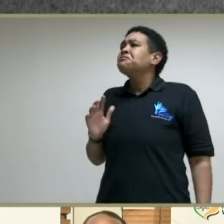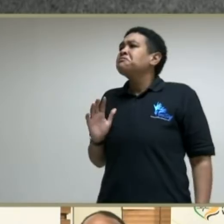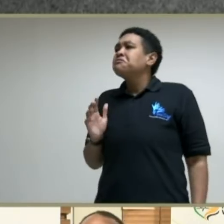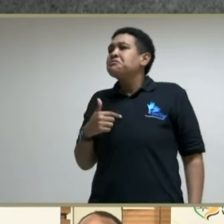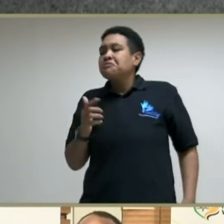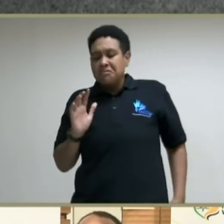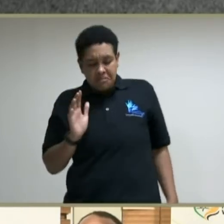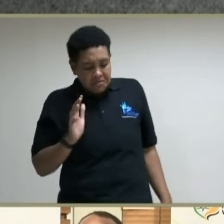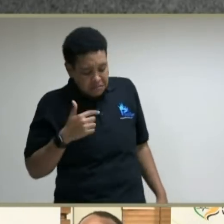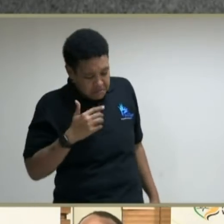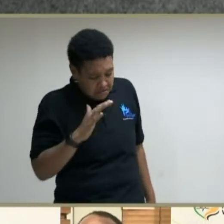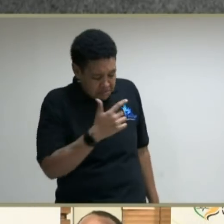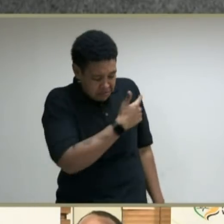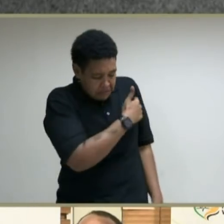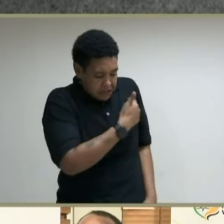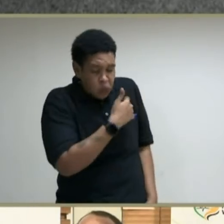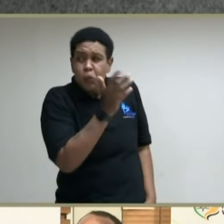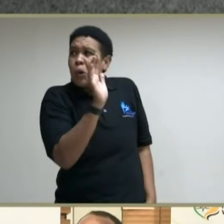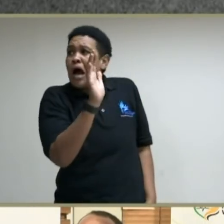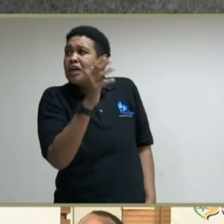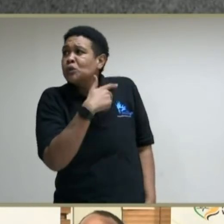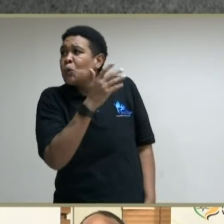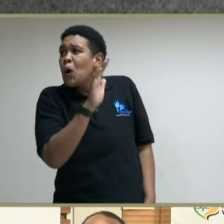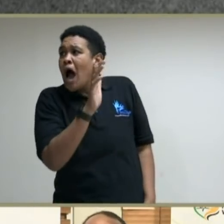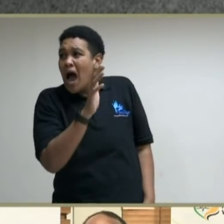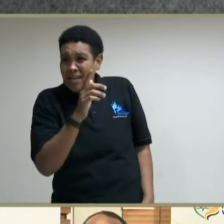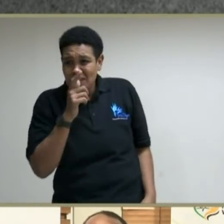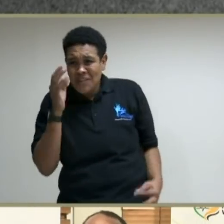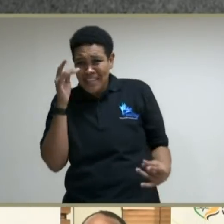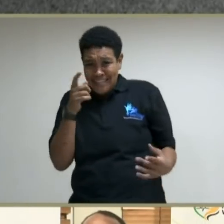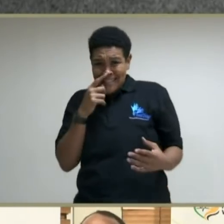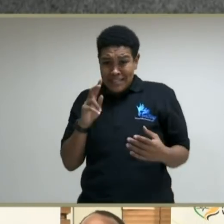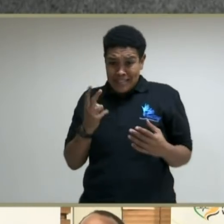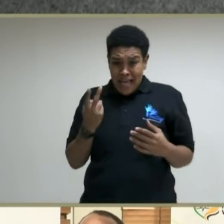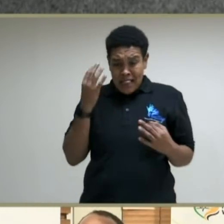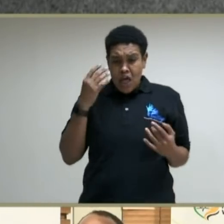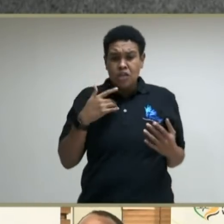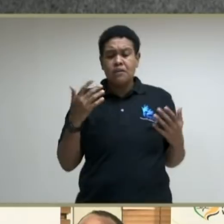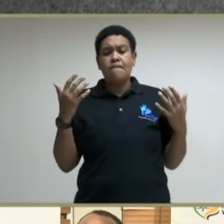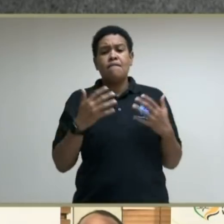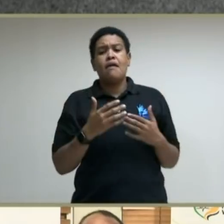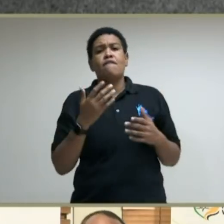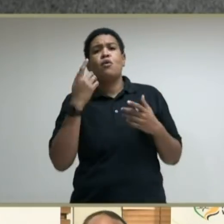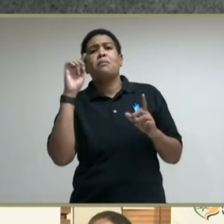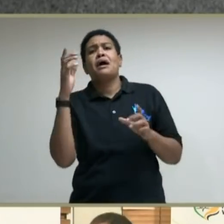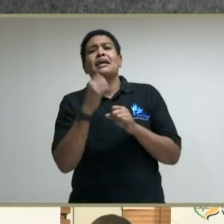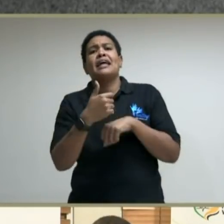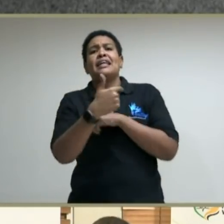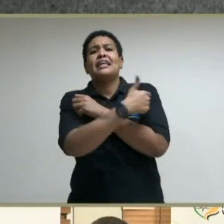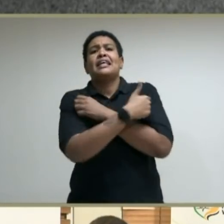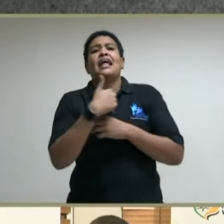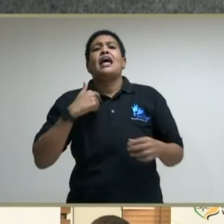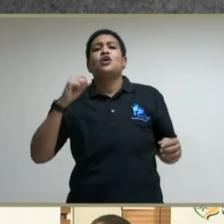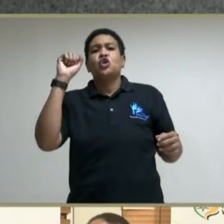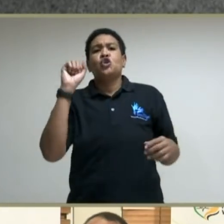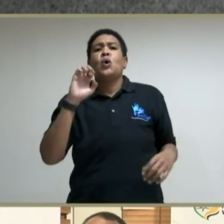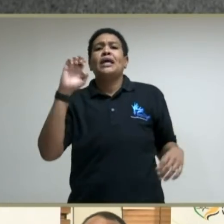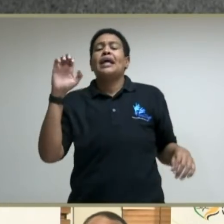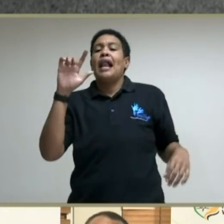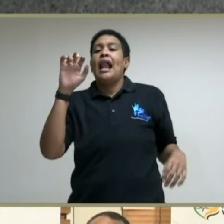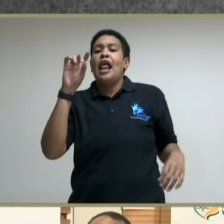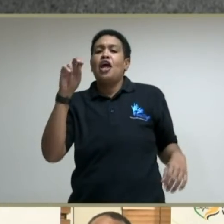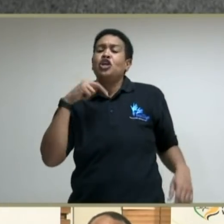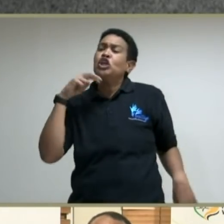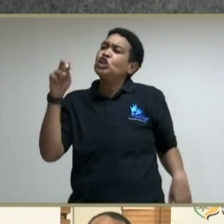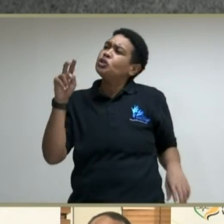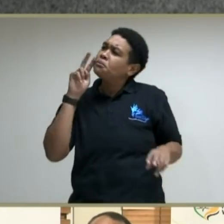the vaccination program, taking the vaccines, fearful of the needle. You know, I was in Southeast Clarendon today, and